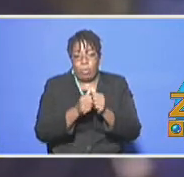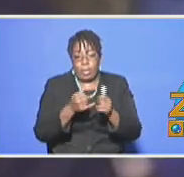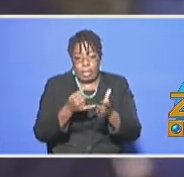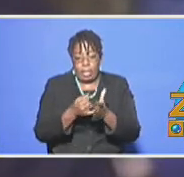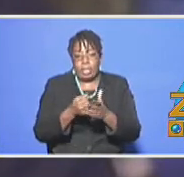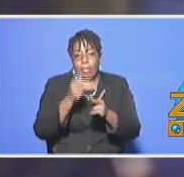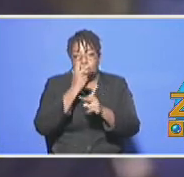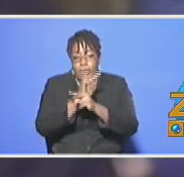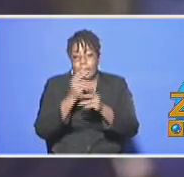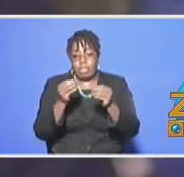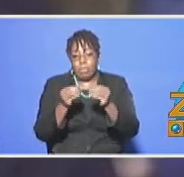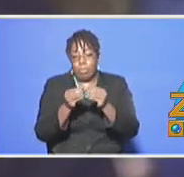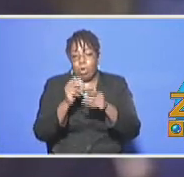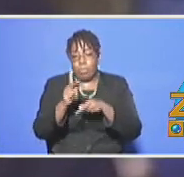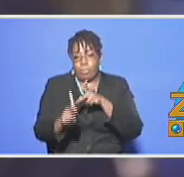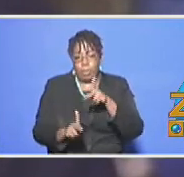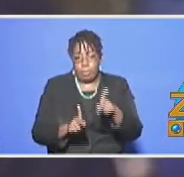people.